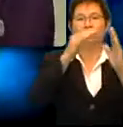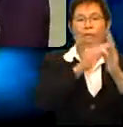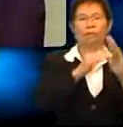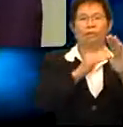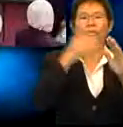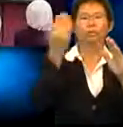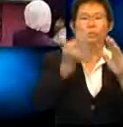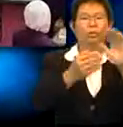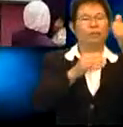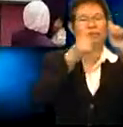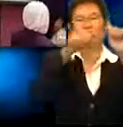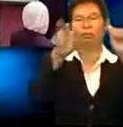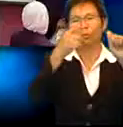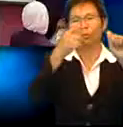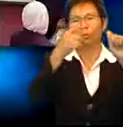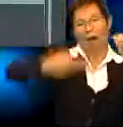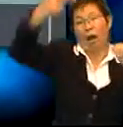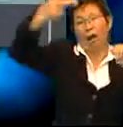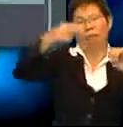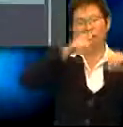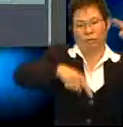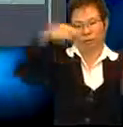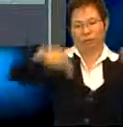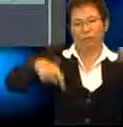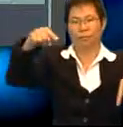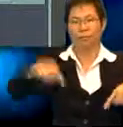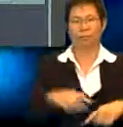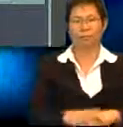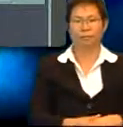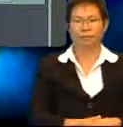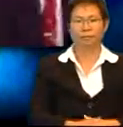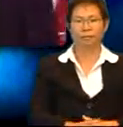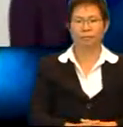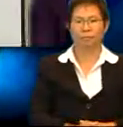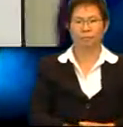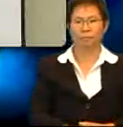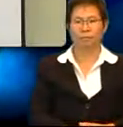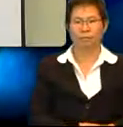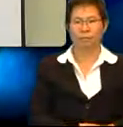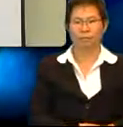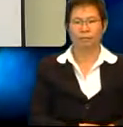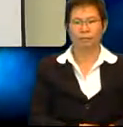The model class is 10 to 12 because it has the higher frequency.